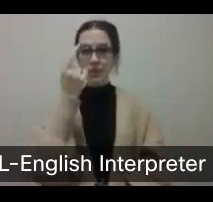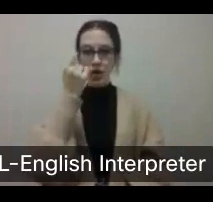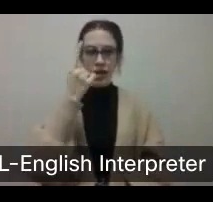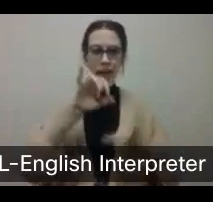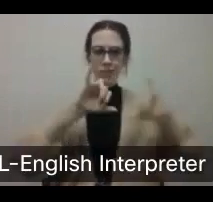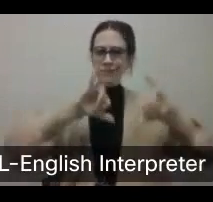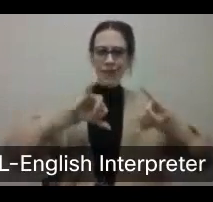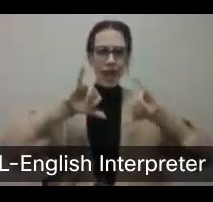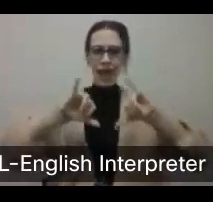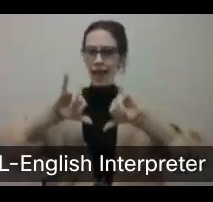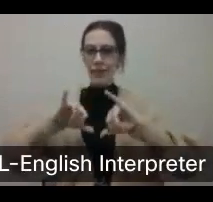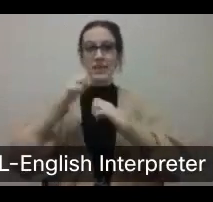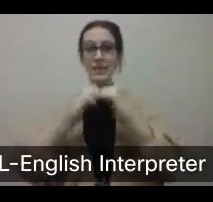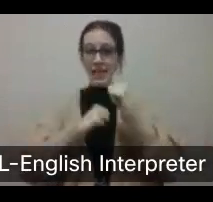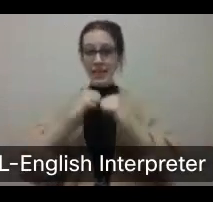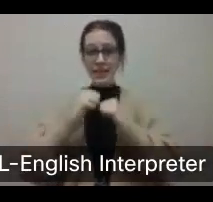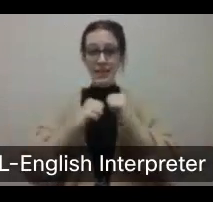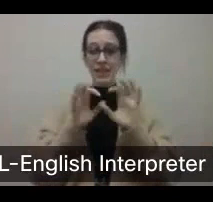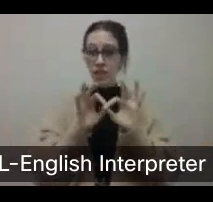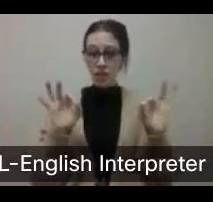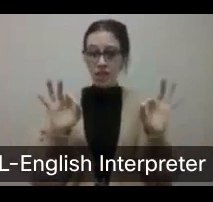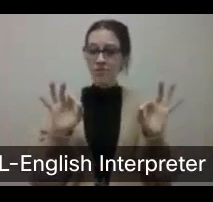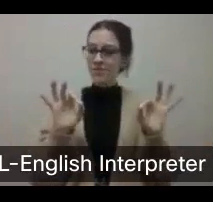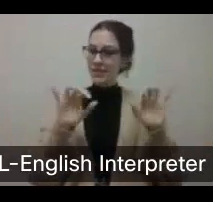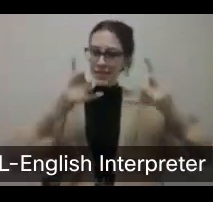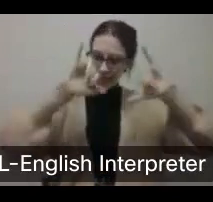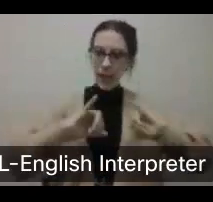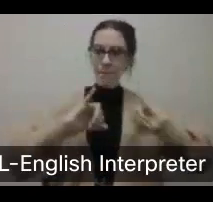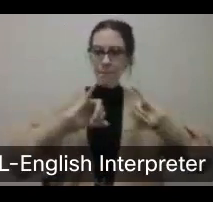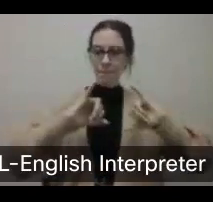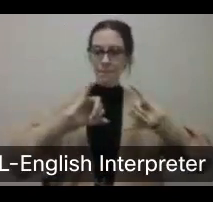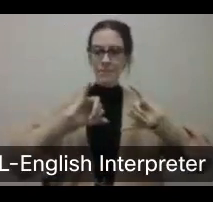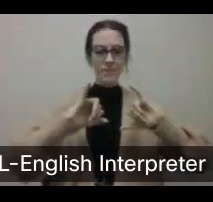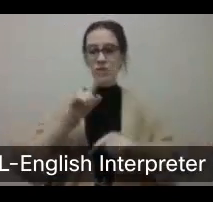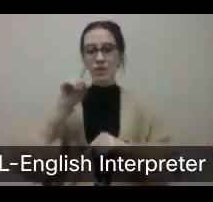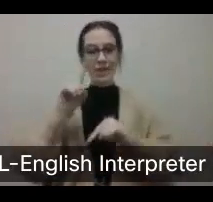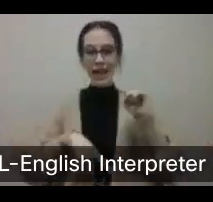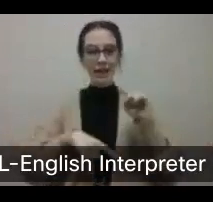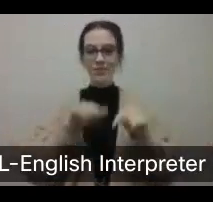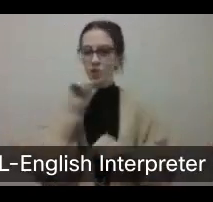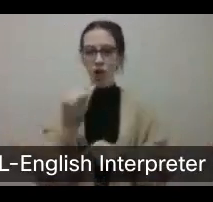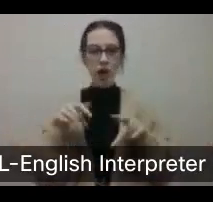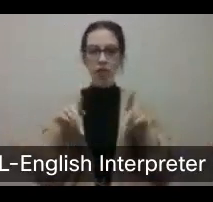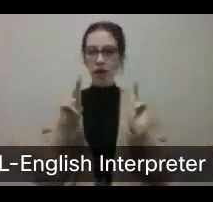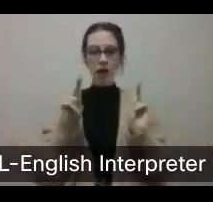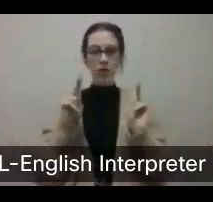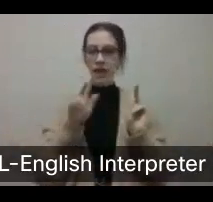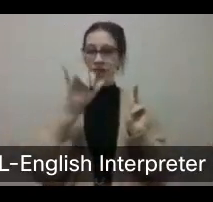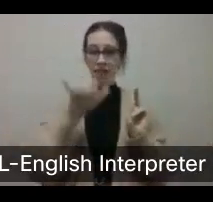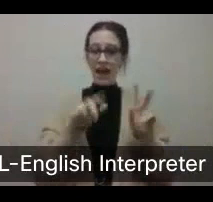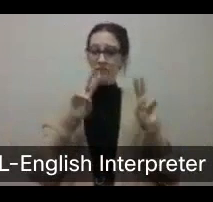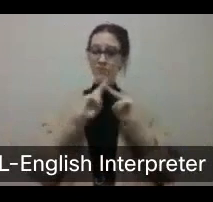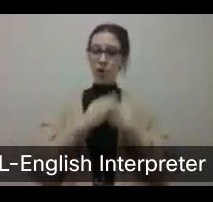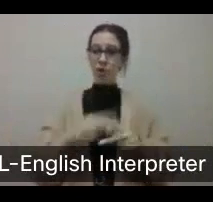the sentence has stayed the same. So this is too similar to, the paraphrase text is too similar to the original